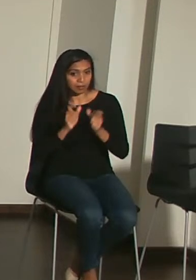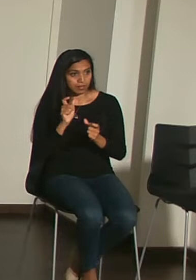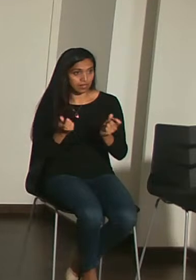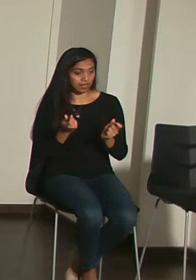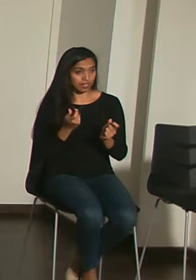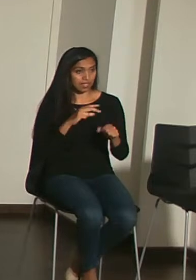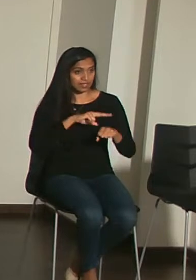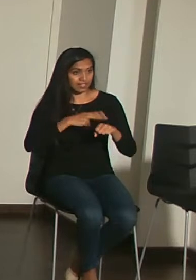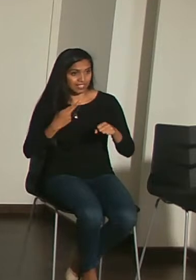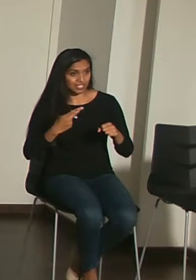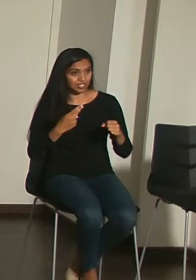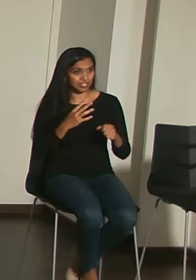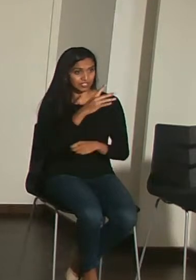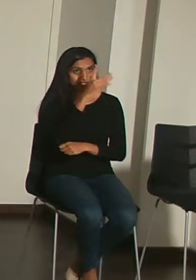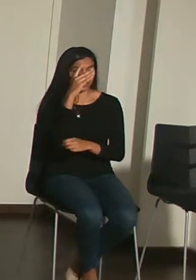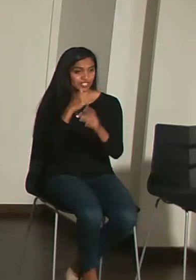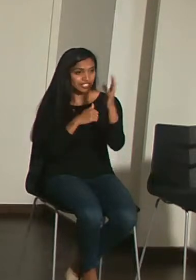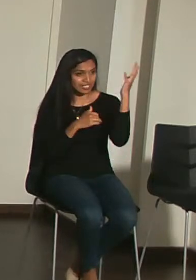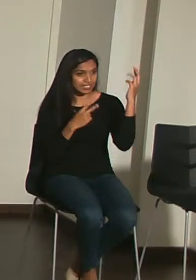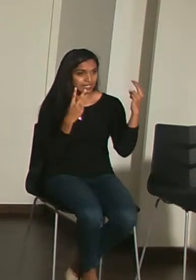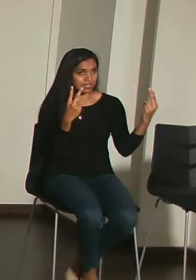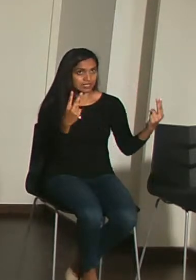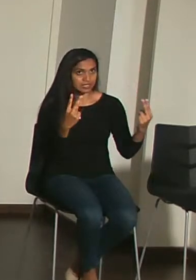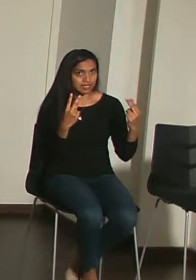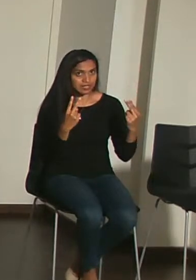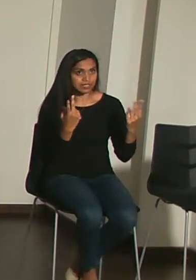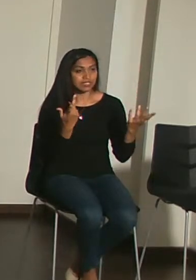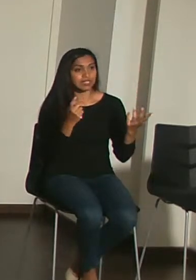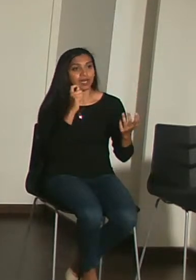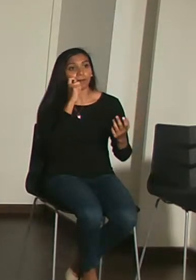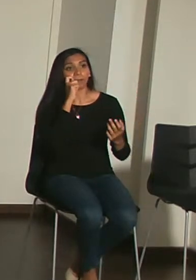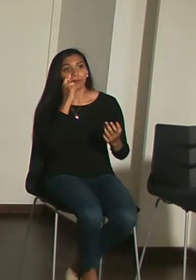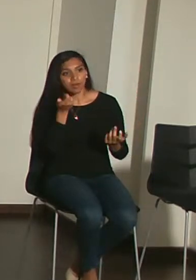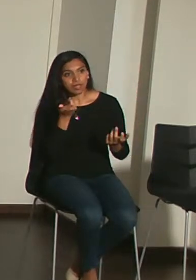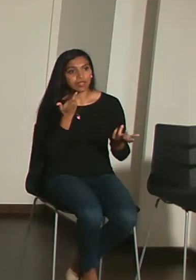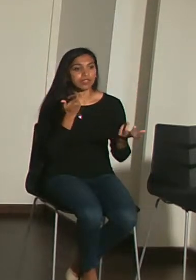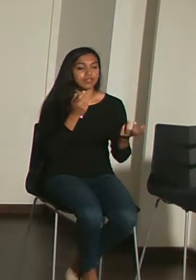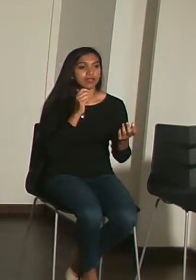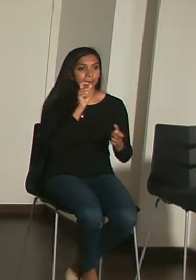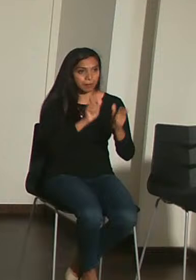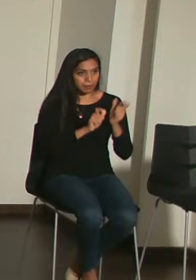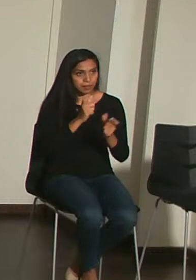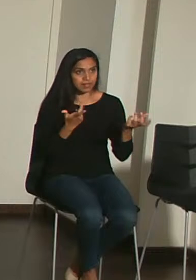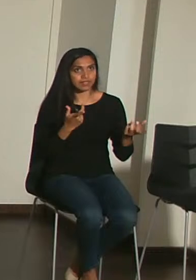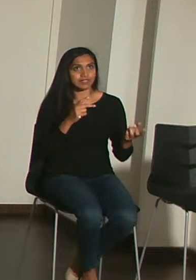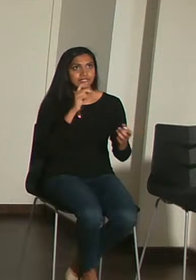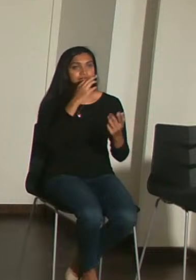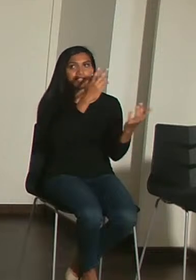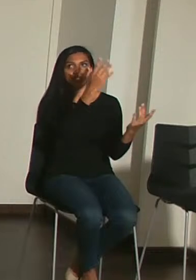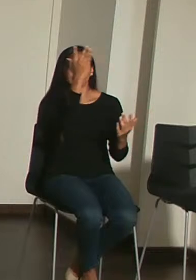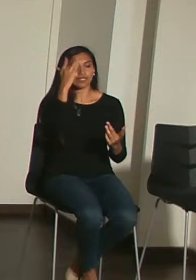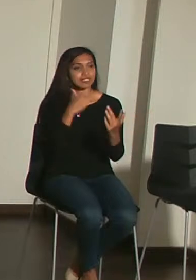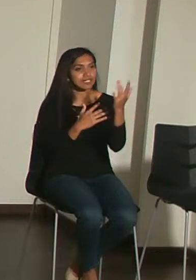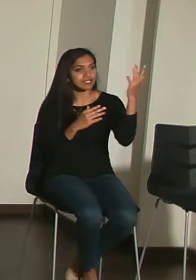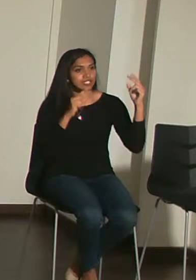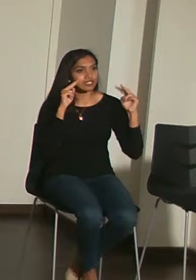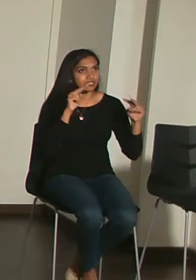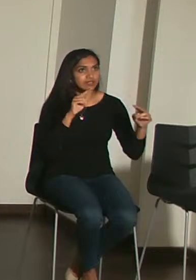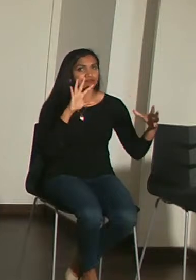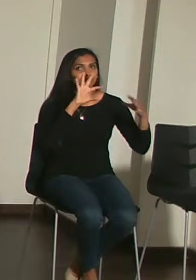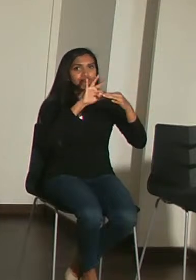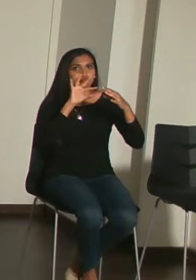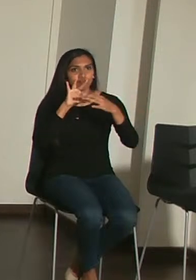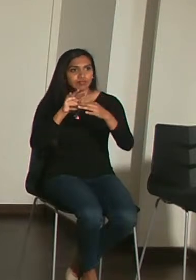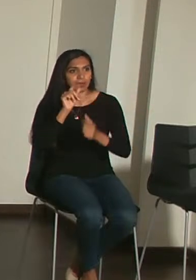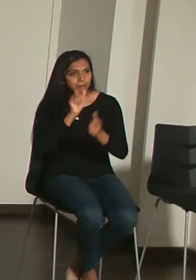nature and environment and man's relationship with nature. And I would ask myself, oh my God, are people going to come to